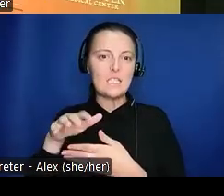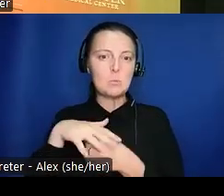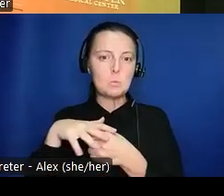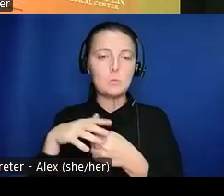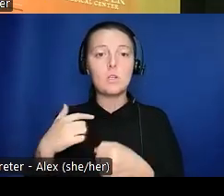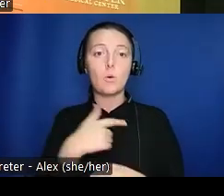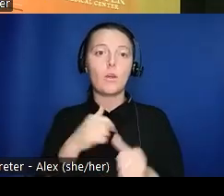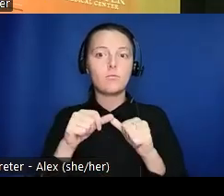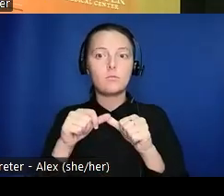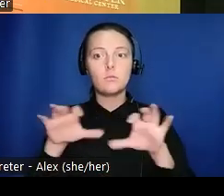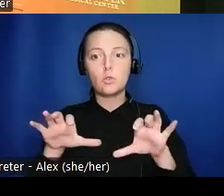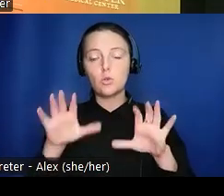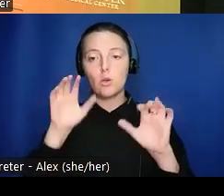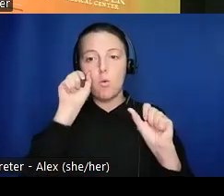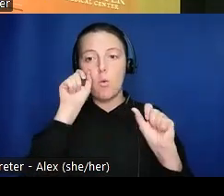through our education mission.